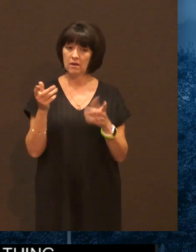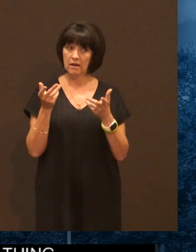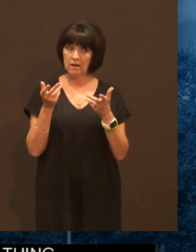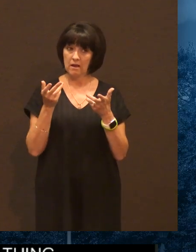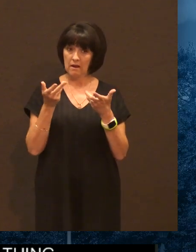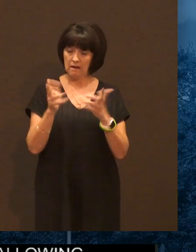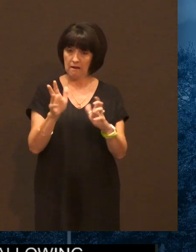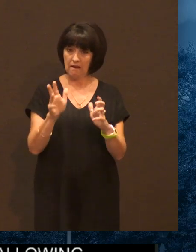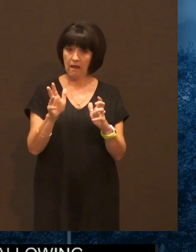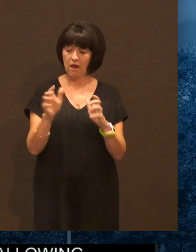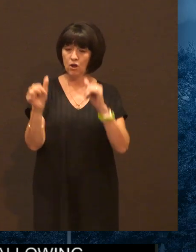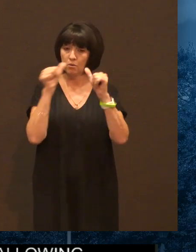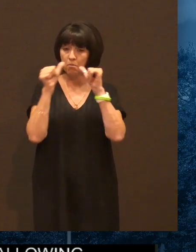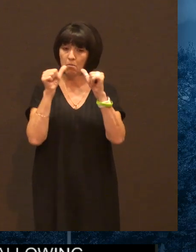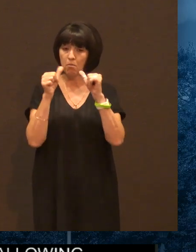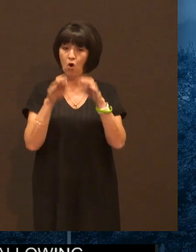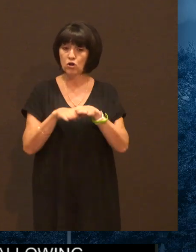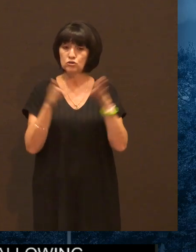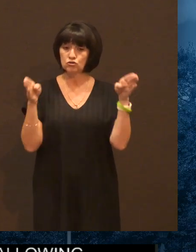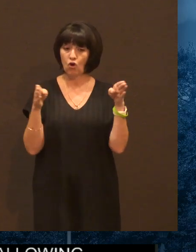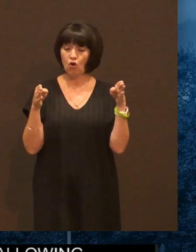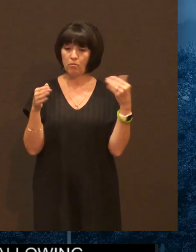June, since hospitalizations are going down?